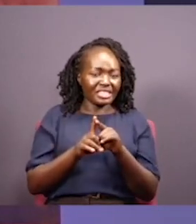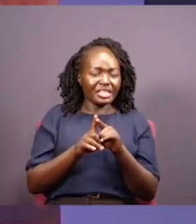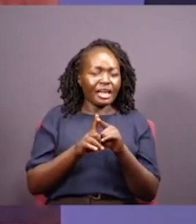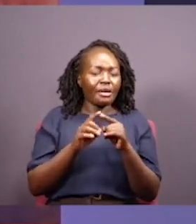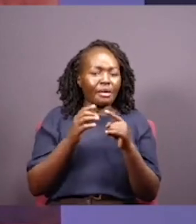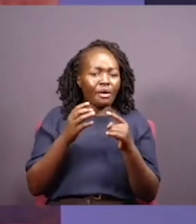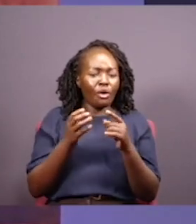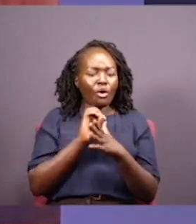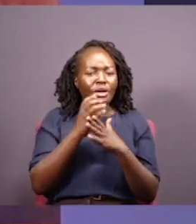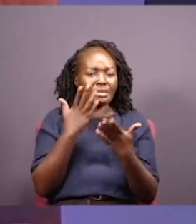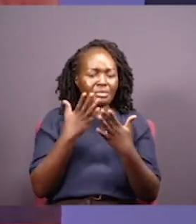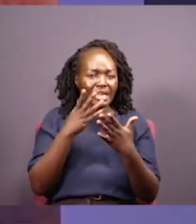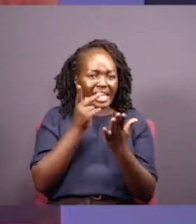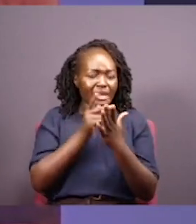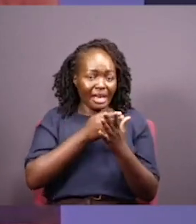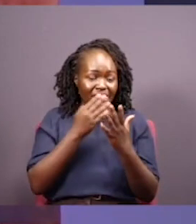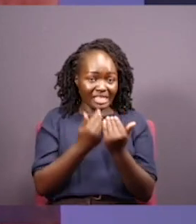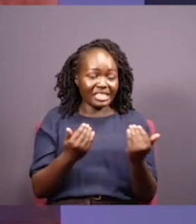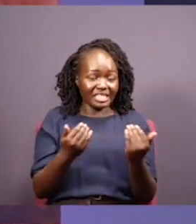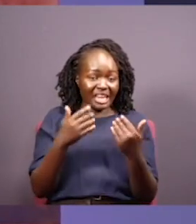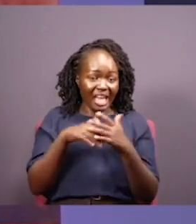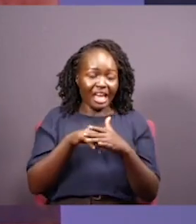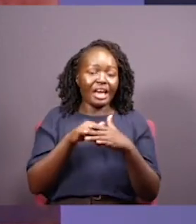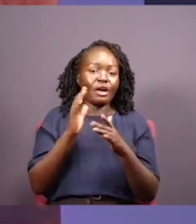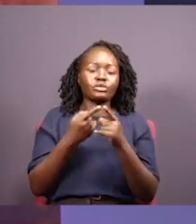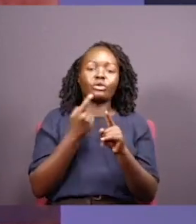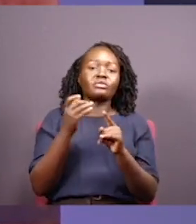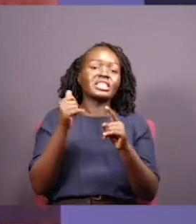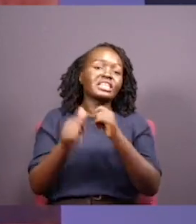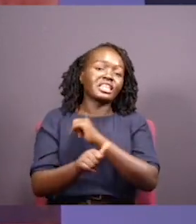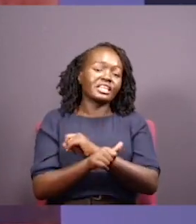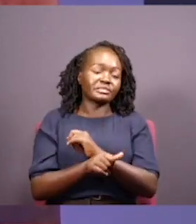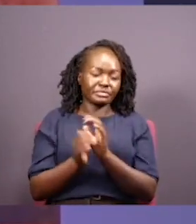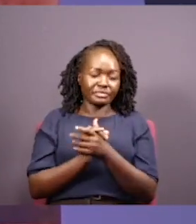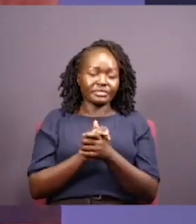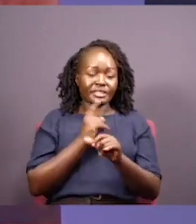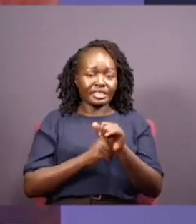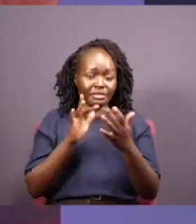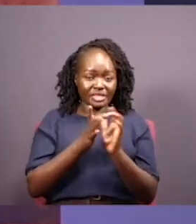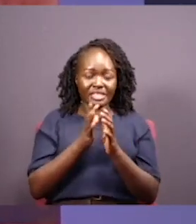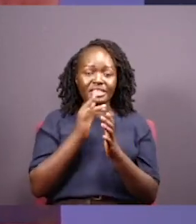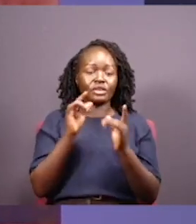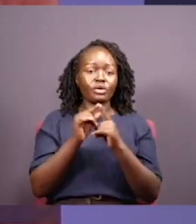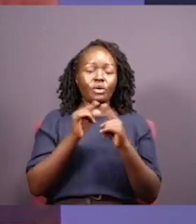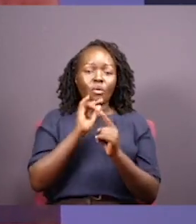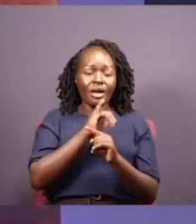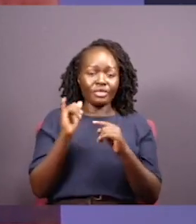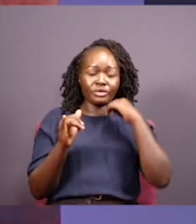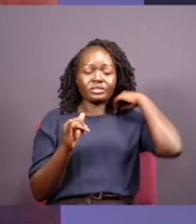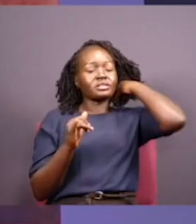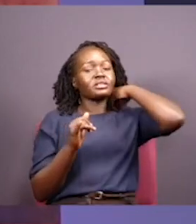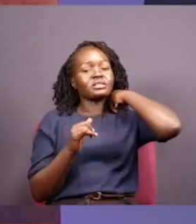keep us as children out of mischief. But when Jesus said those words, "I'm sending you like